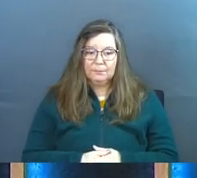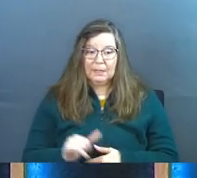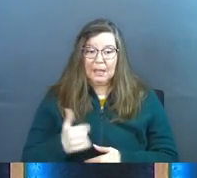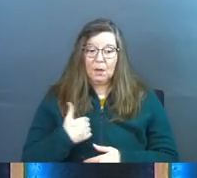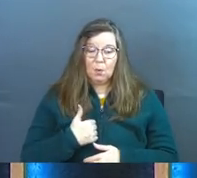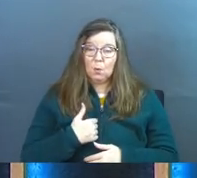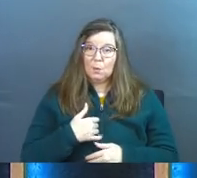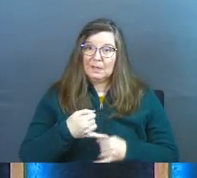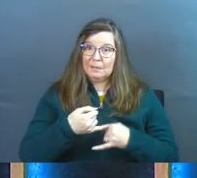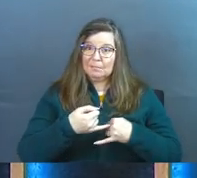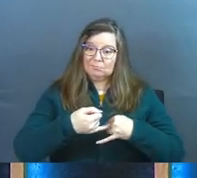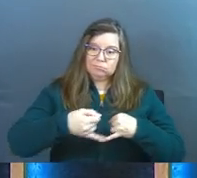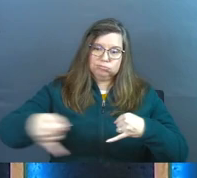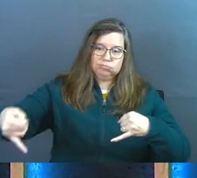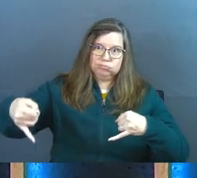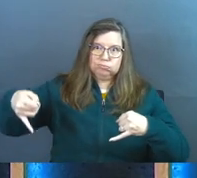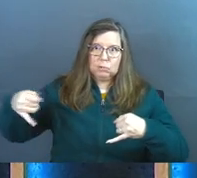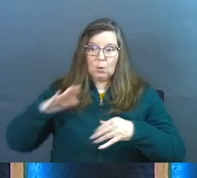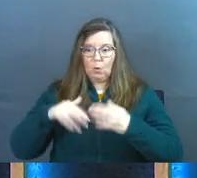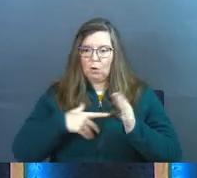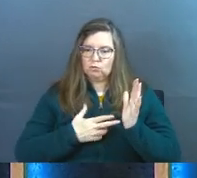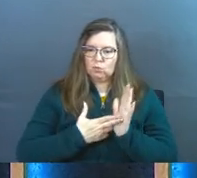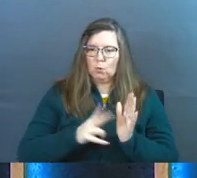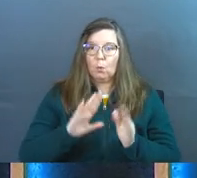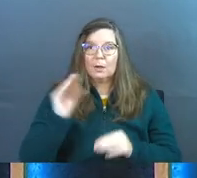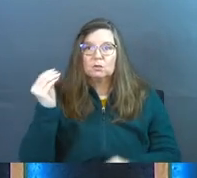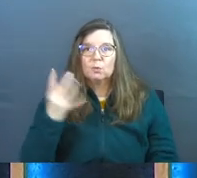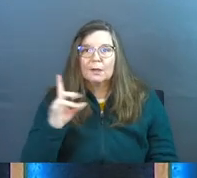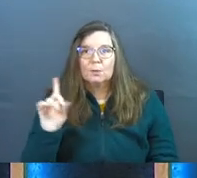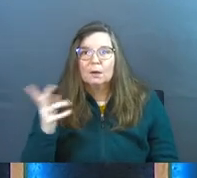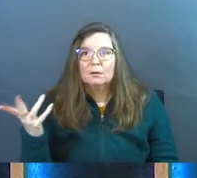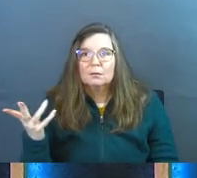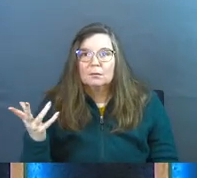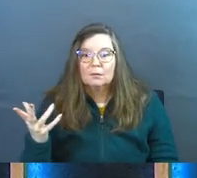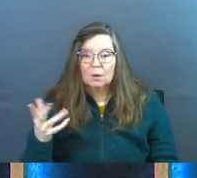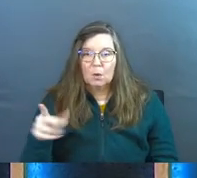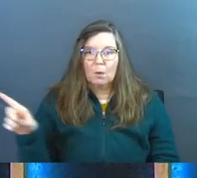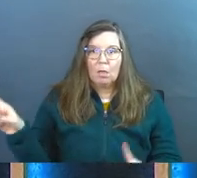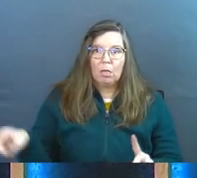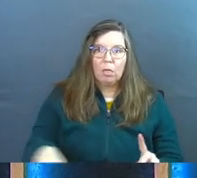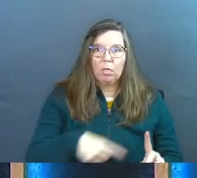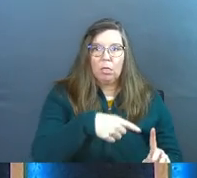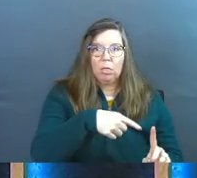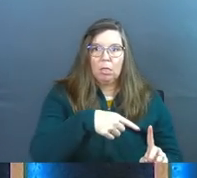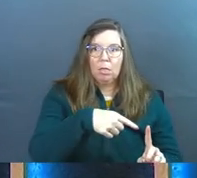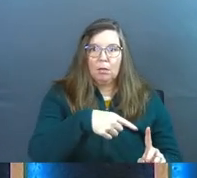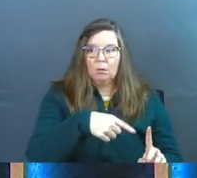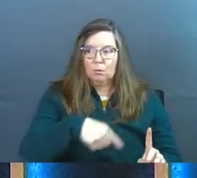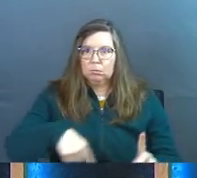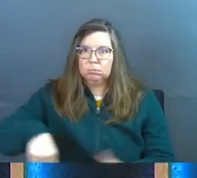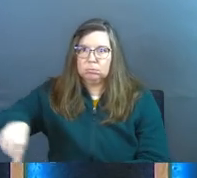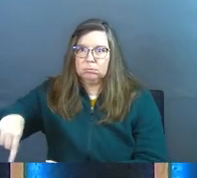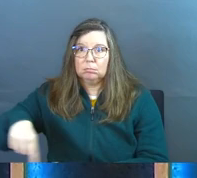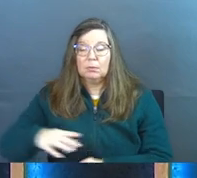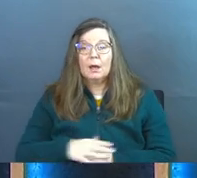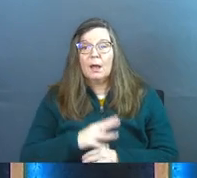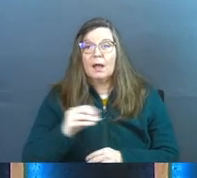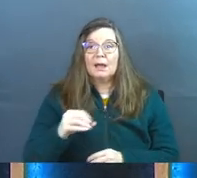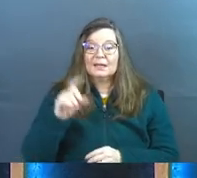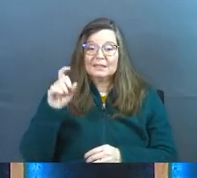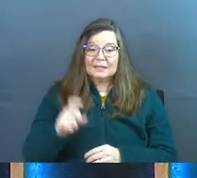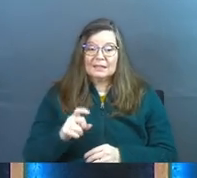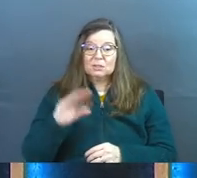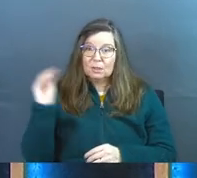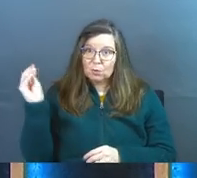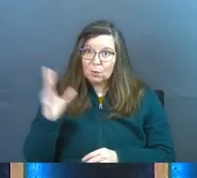Like we draw big, big lines because we're all truth. Where's the grace? We've swung the pendulum. And the pendulum